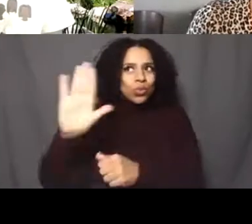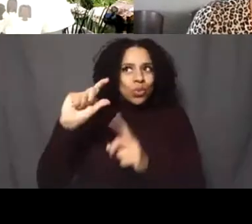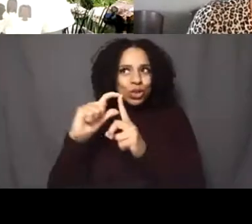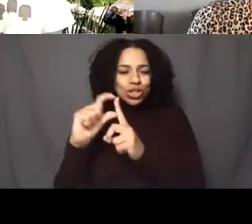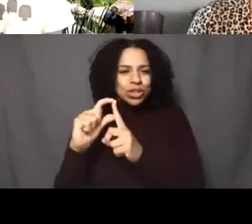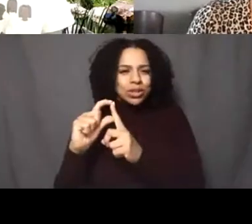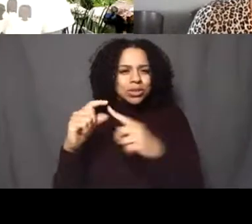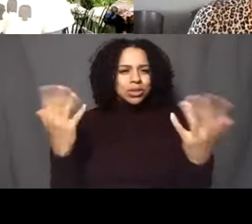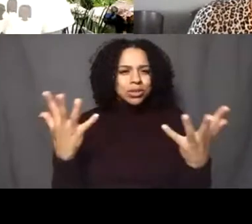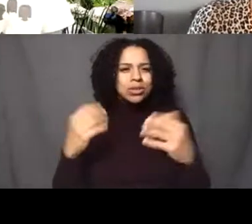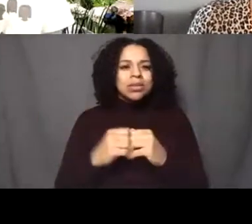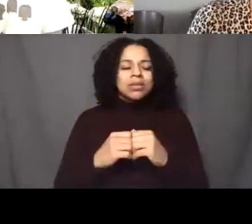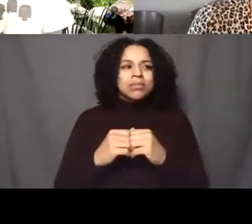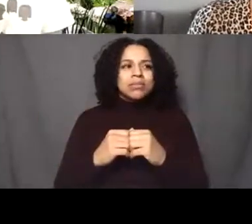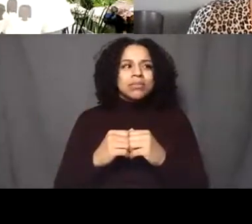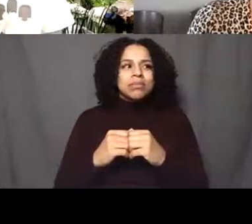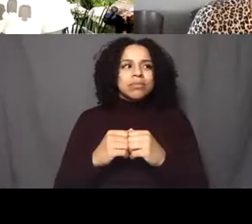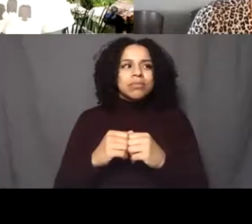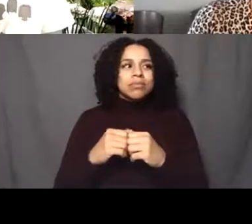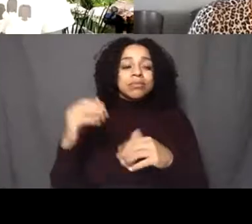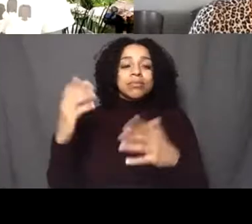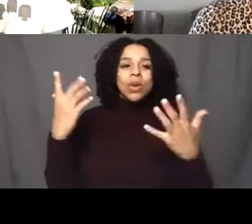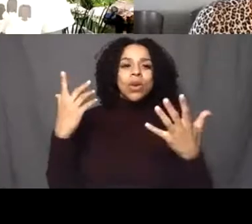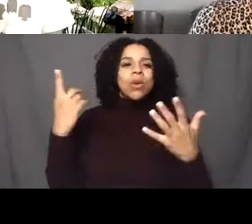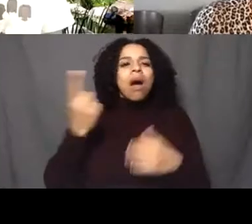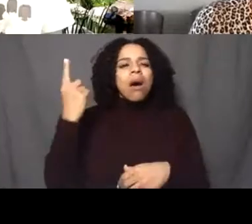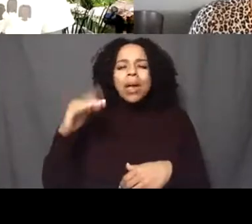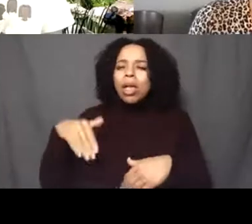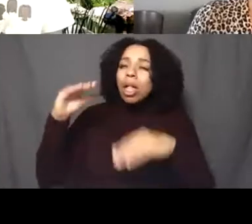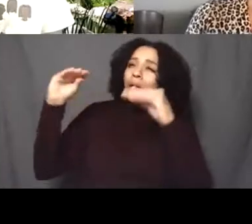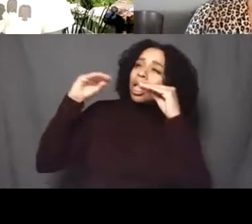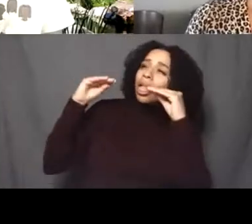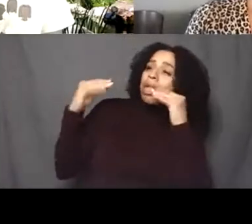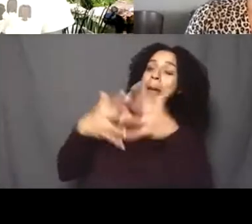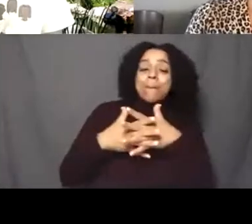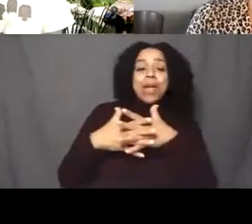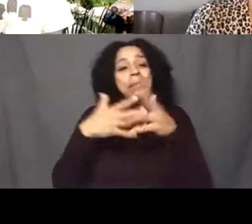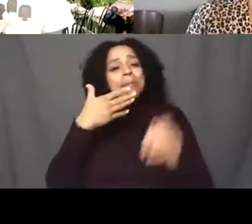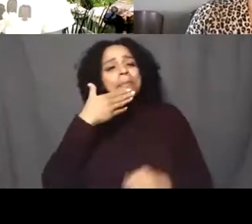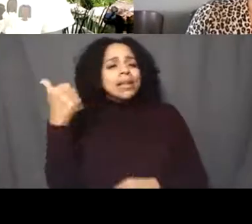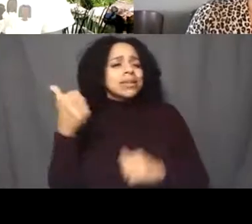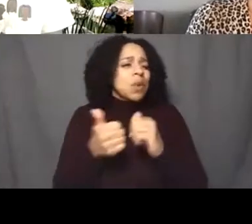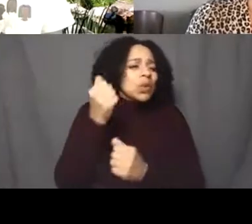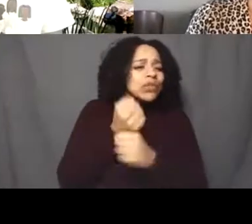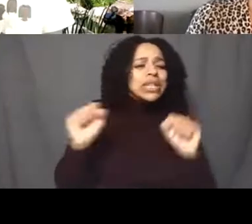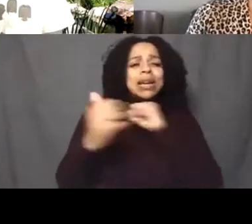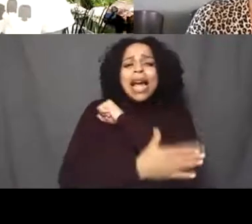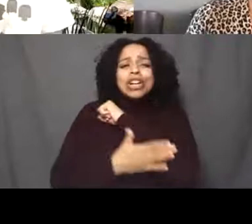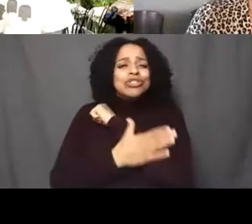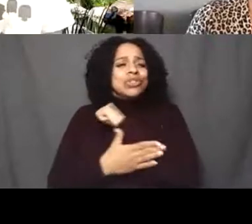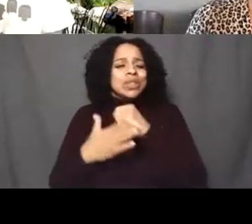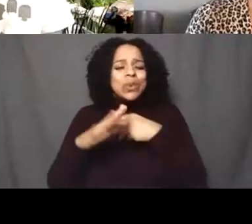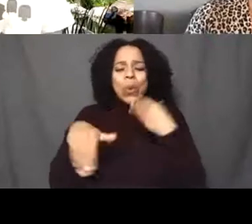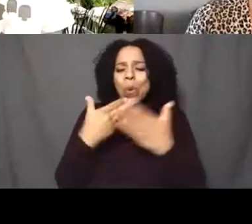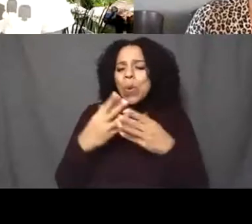we are taught that we are the greatest, freest, most liberatory country in the world. And that's why the story of Black people and